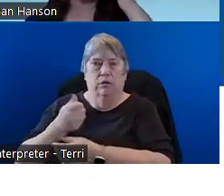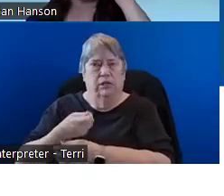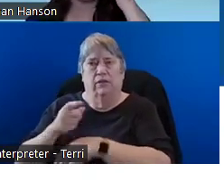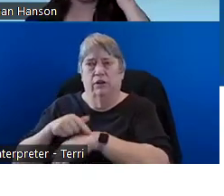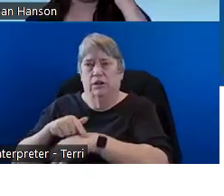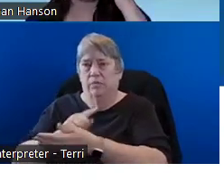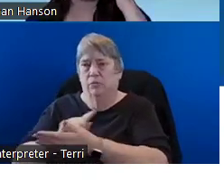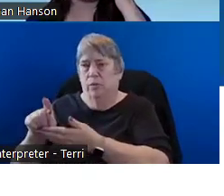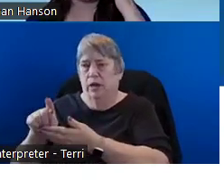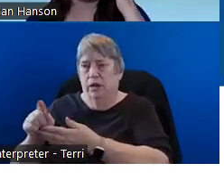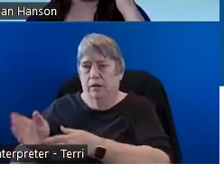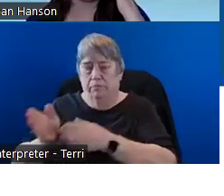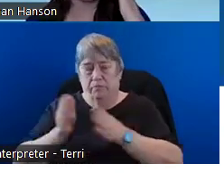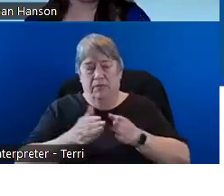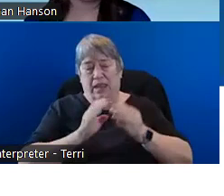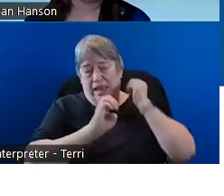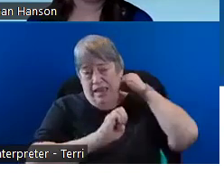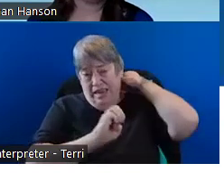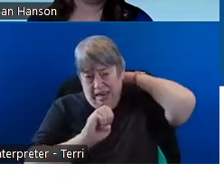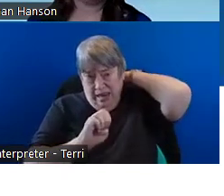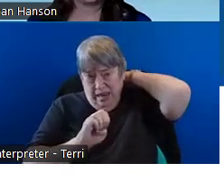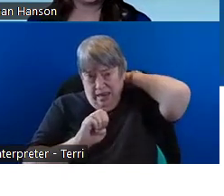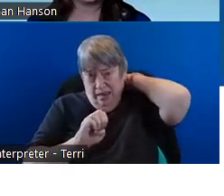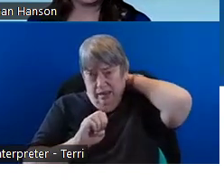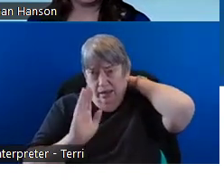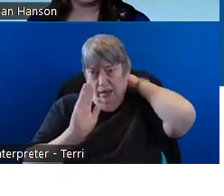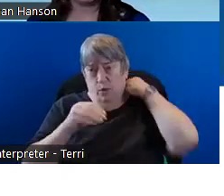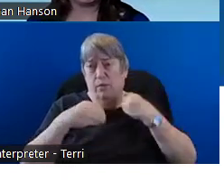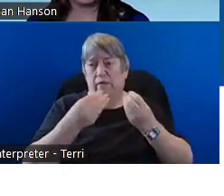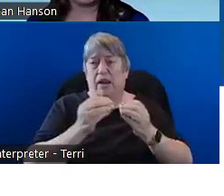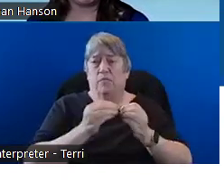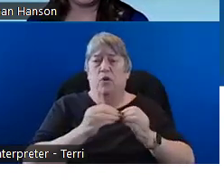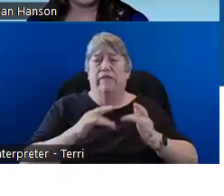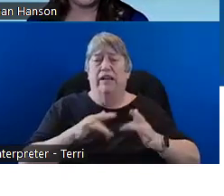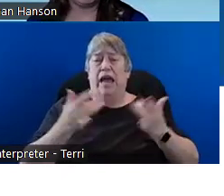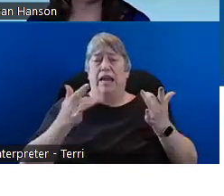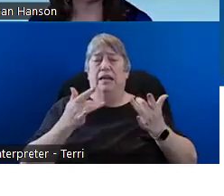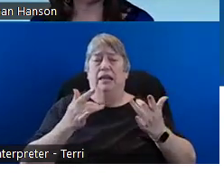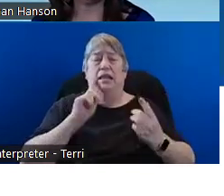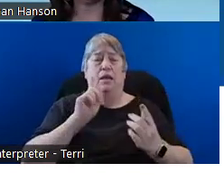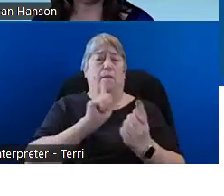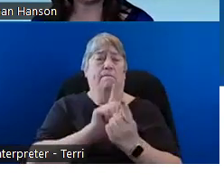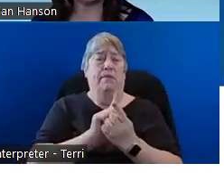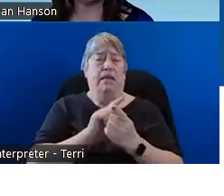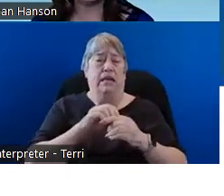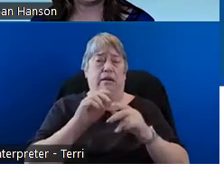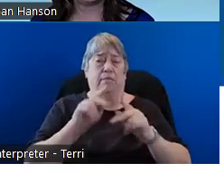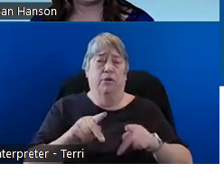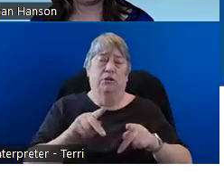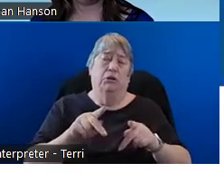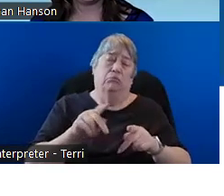EE will provide more of a light touch where they'll meet with them in person. We do allow for